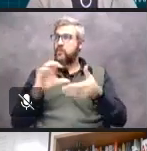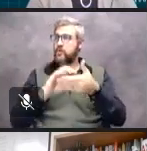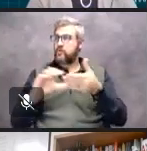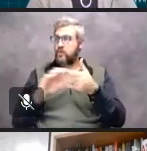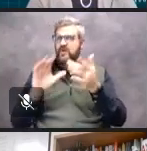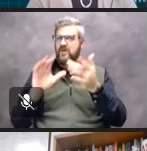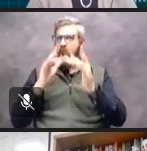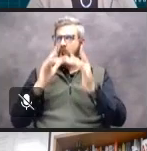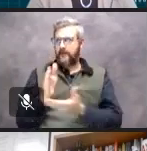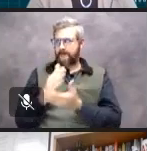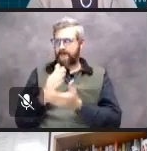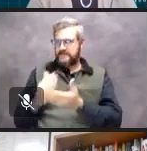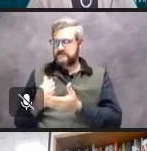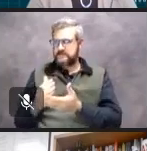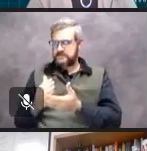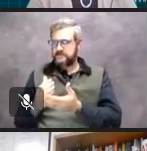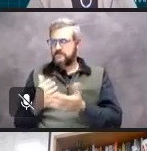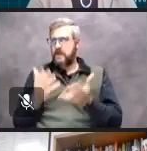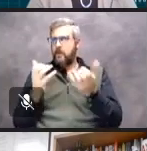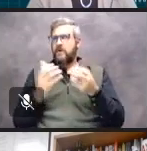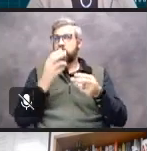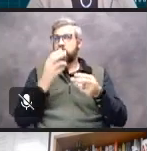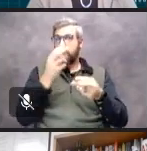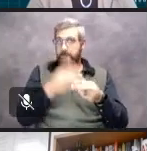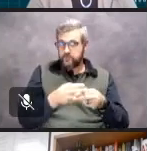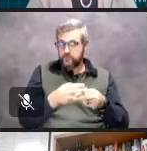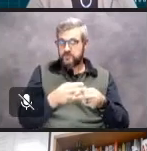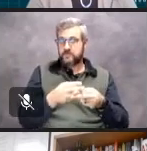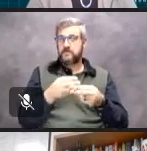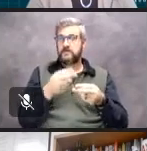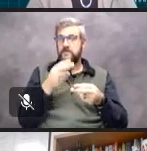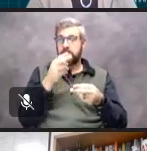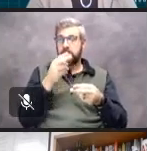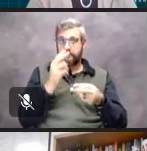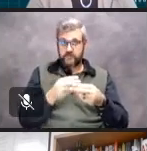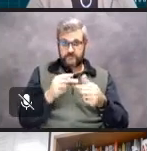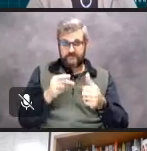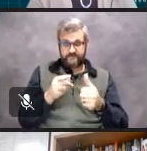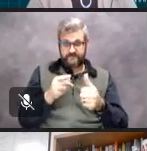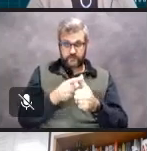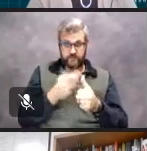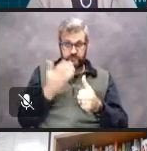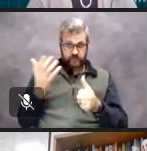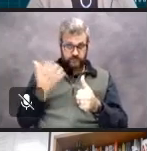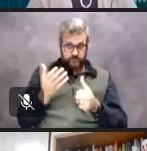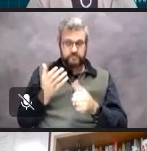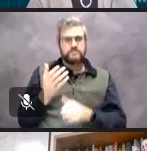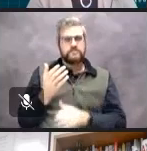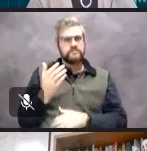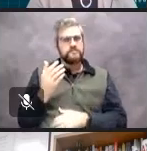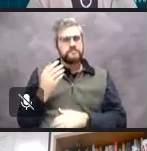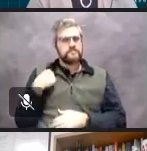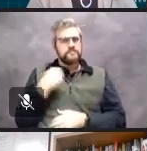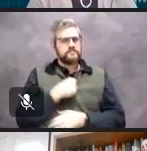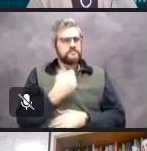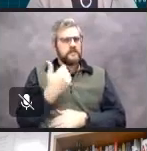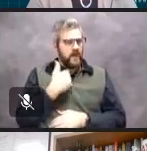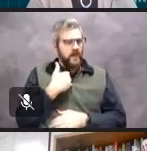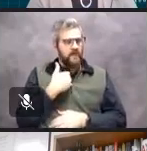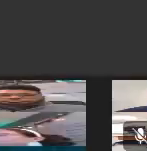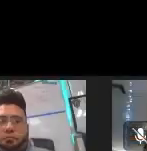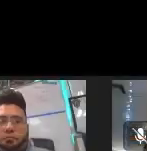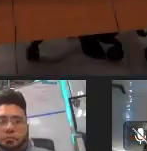piece of it. But I did want to mention first the fact that we do have such a